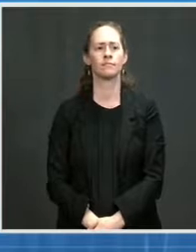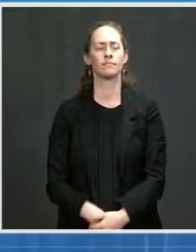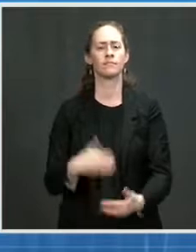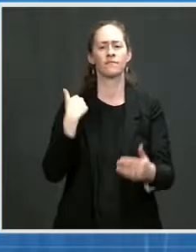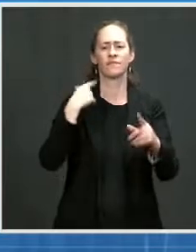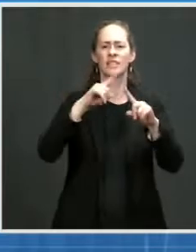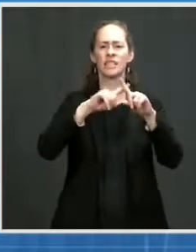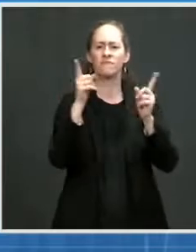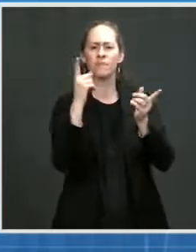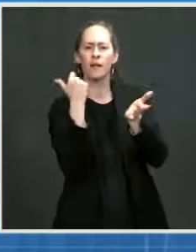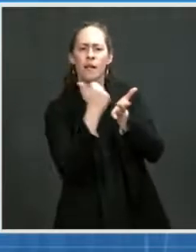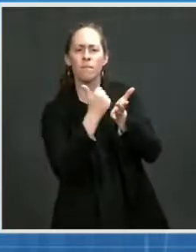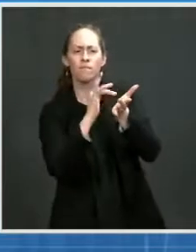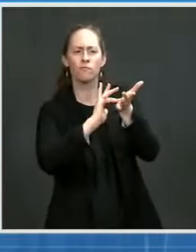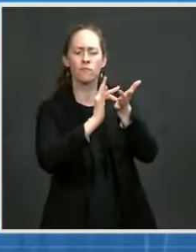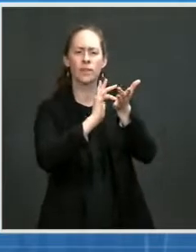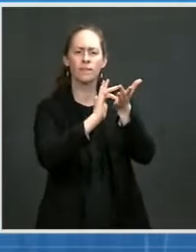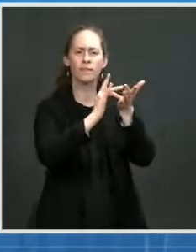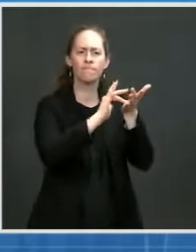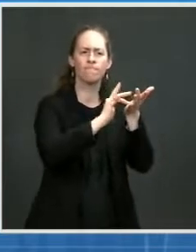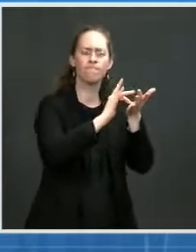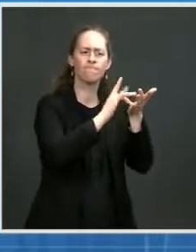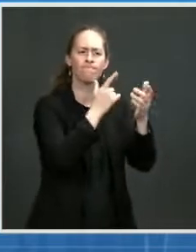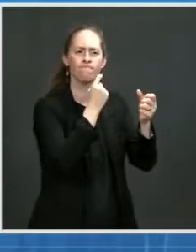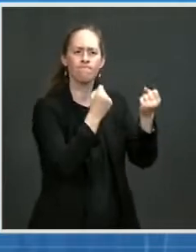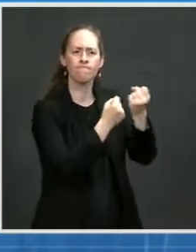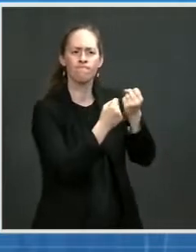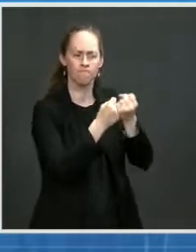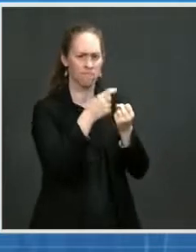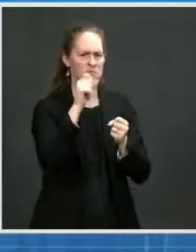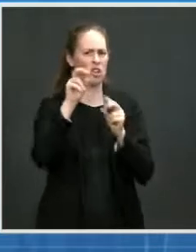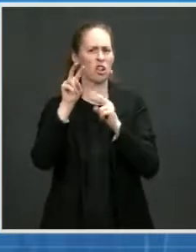is accessible on the website shown here,